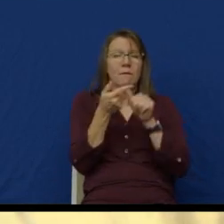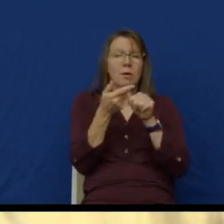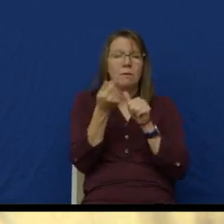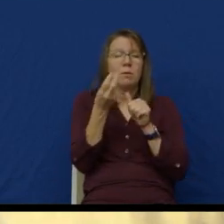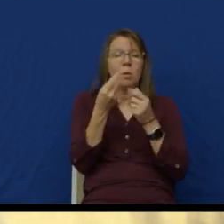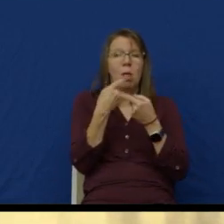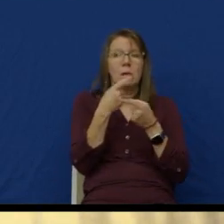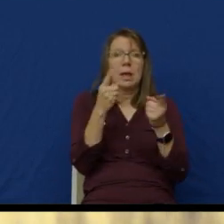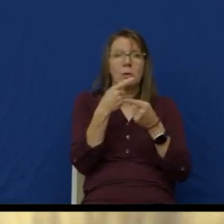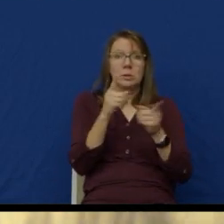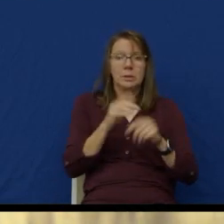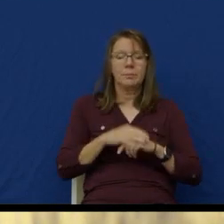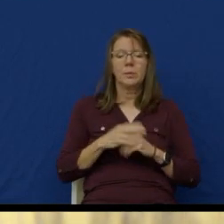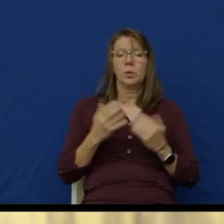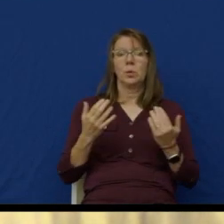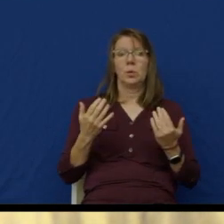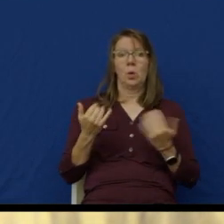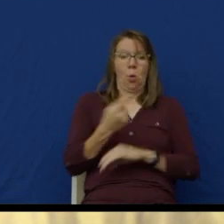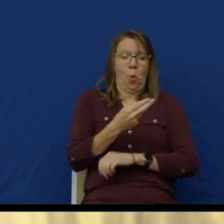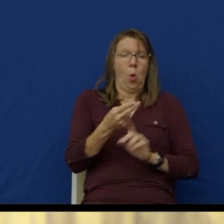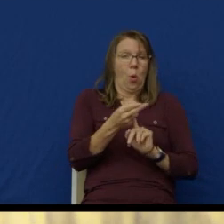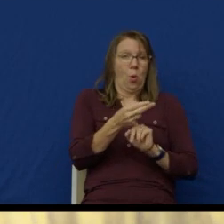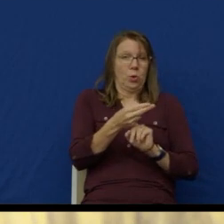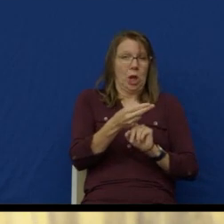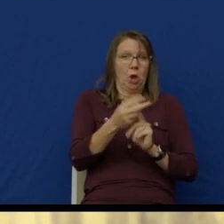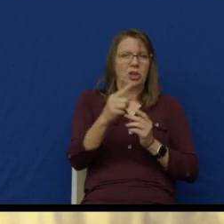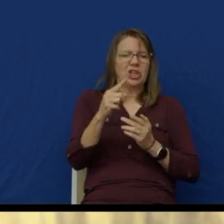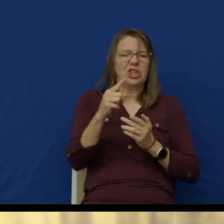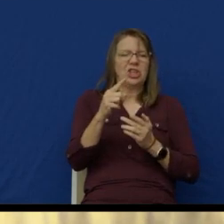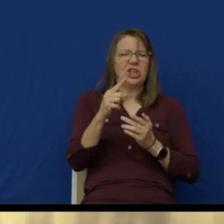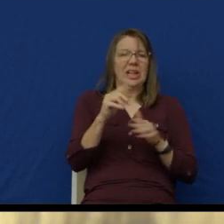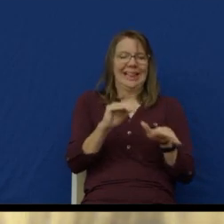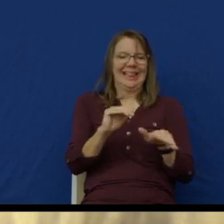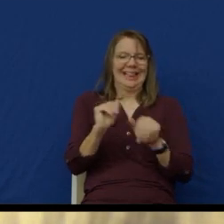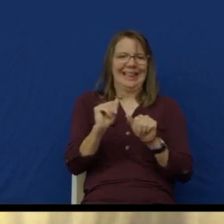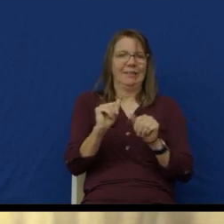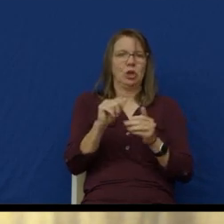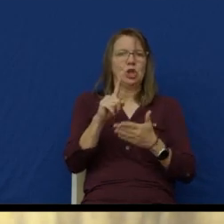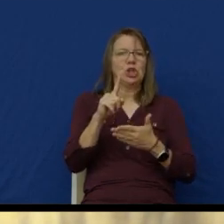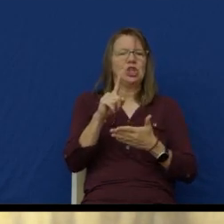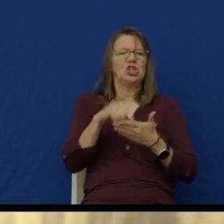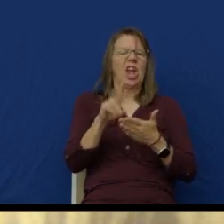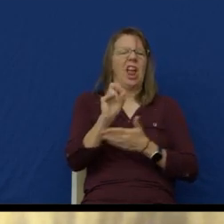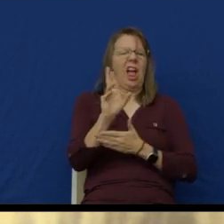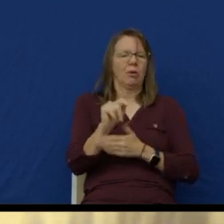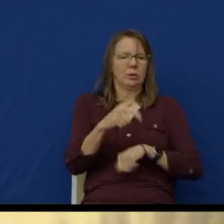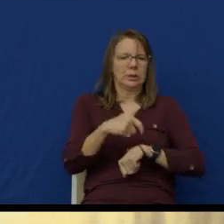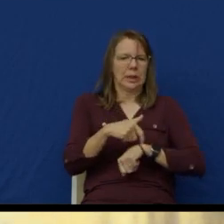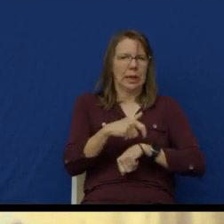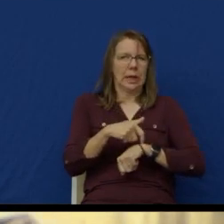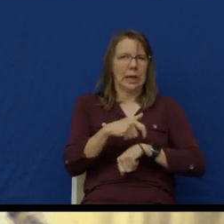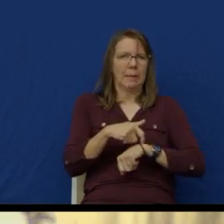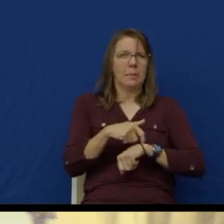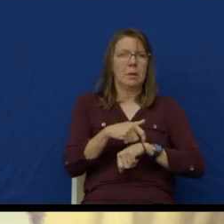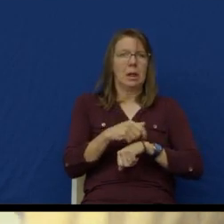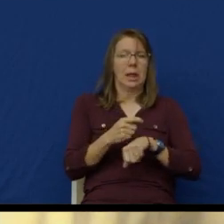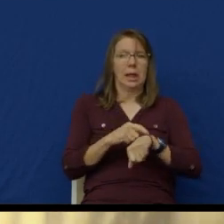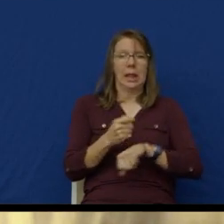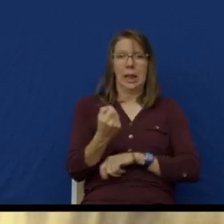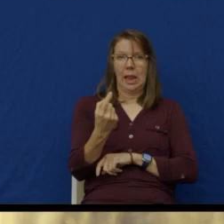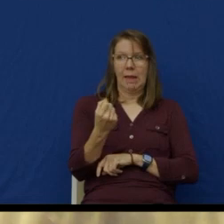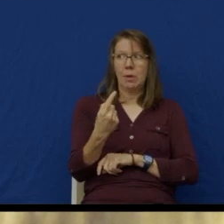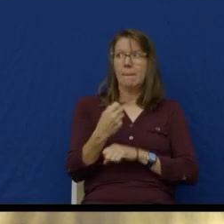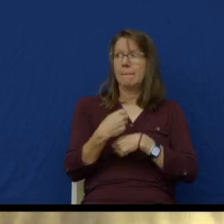One, checkout time is 11, and I would just ask you to absent yourself as you need to get